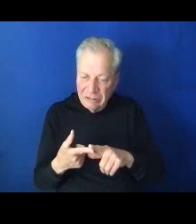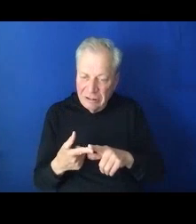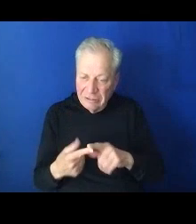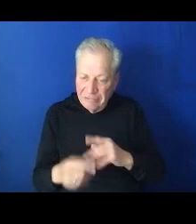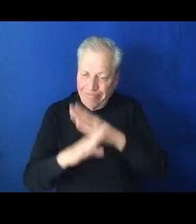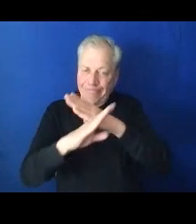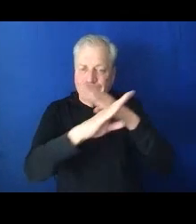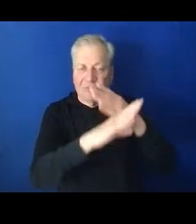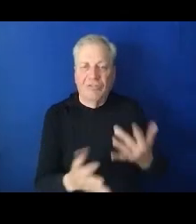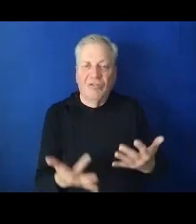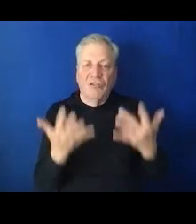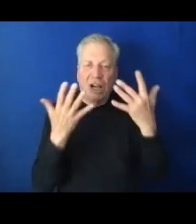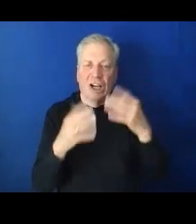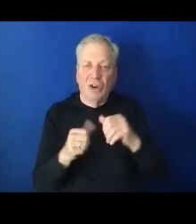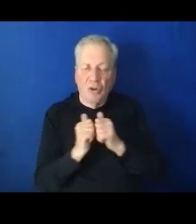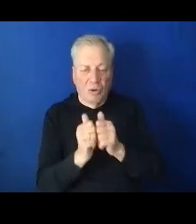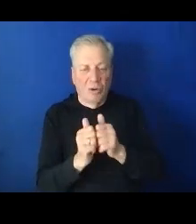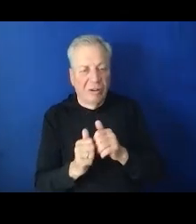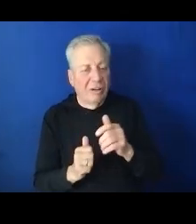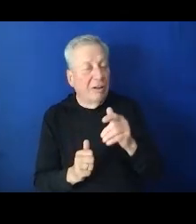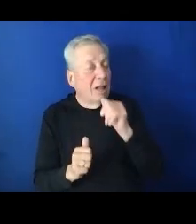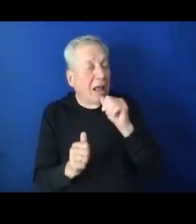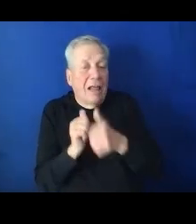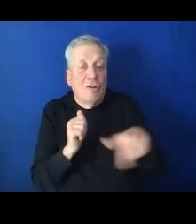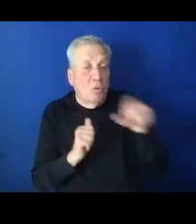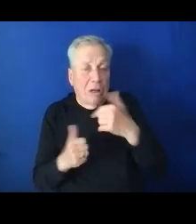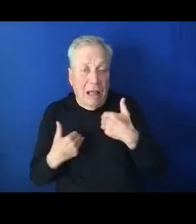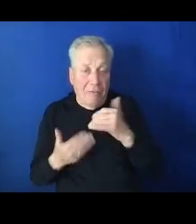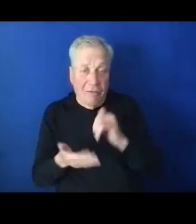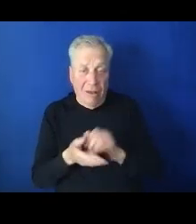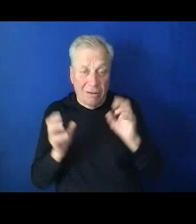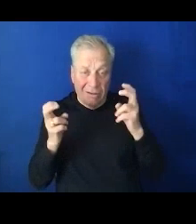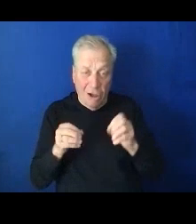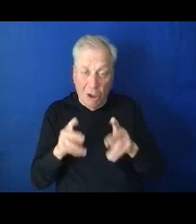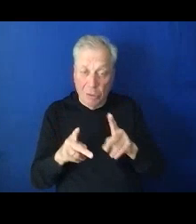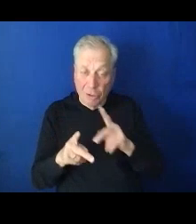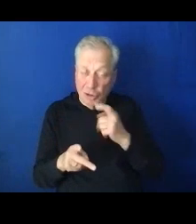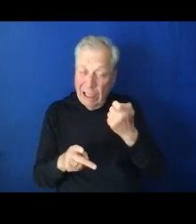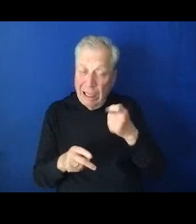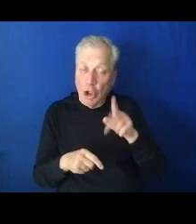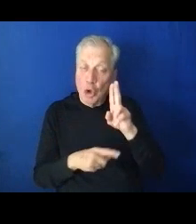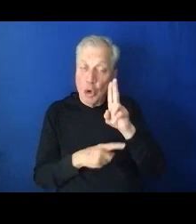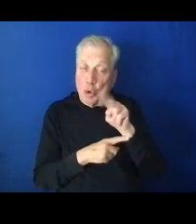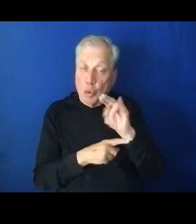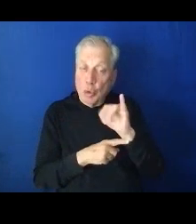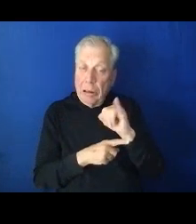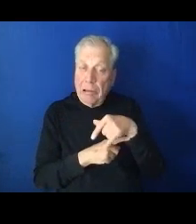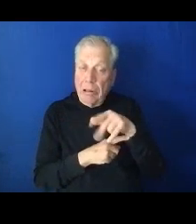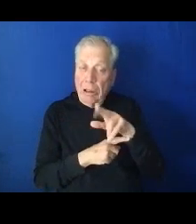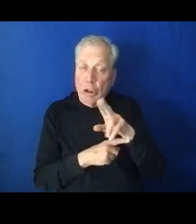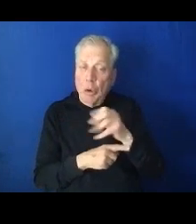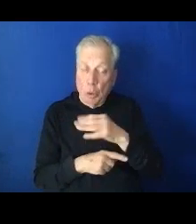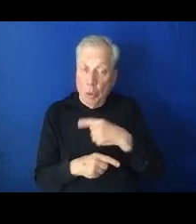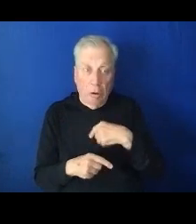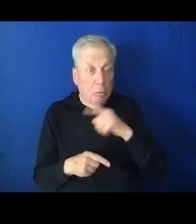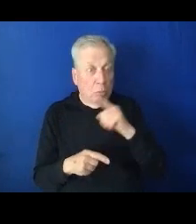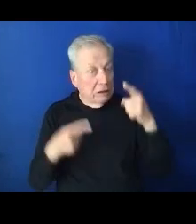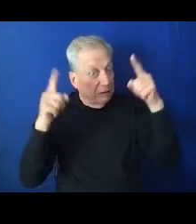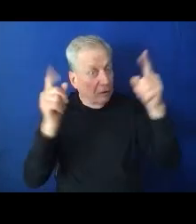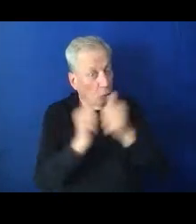process. Not everyone has that opportunity, so it's pretty unique. We've been pretty successful with